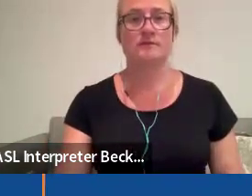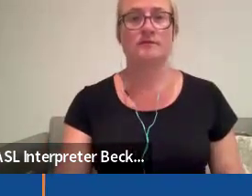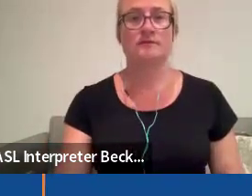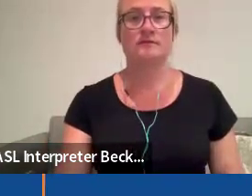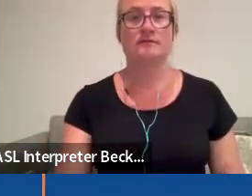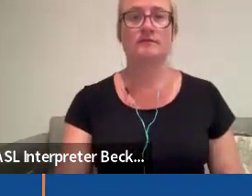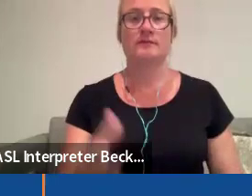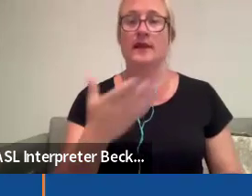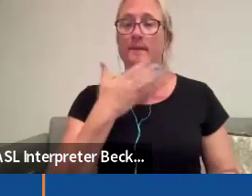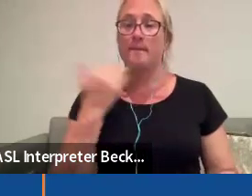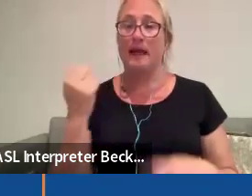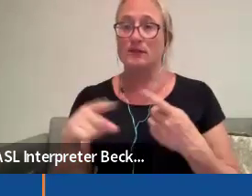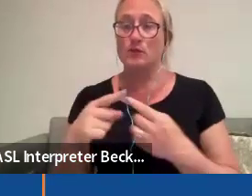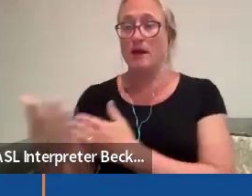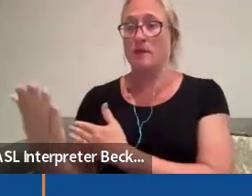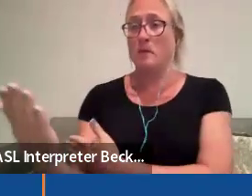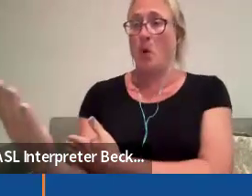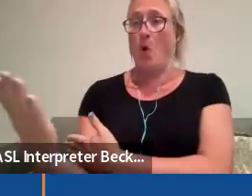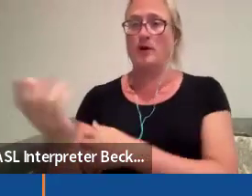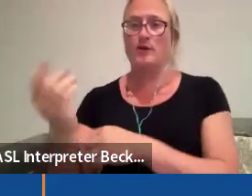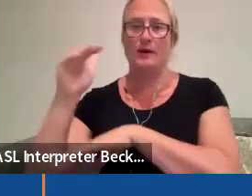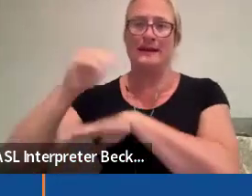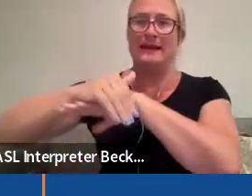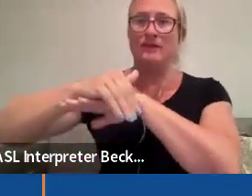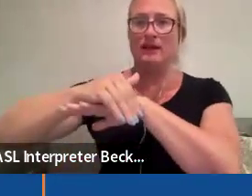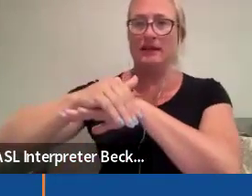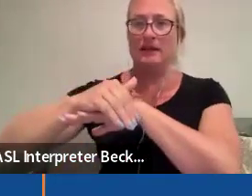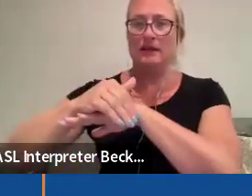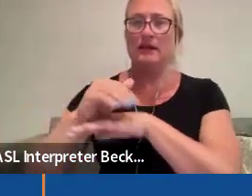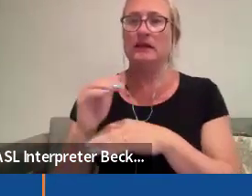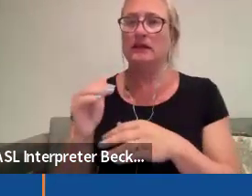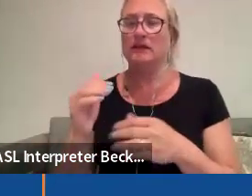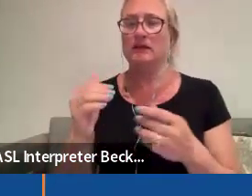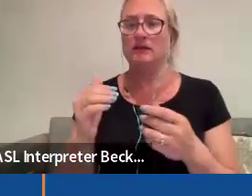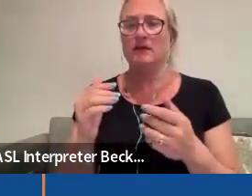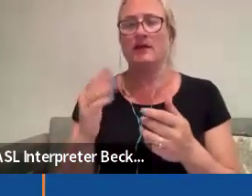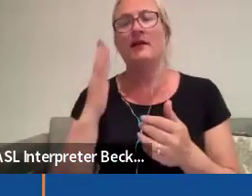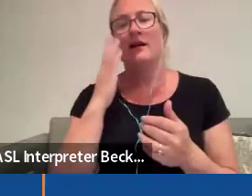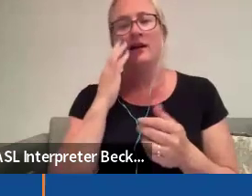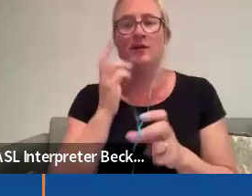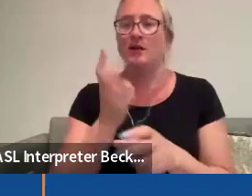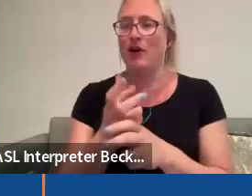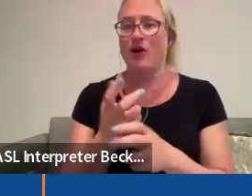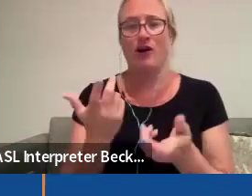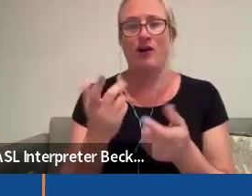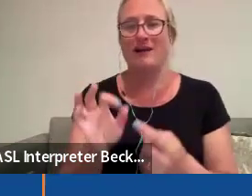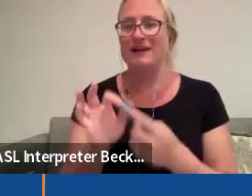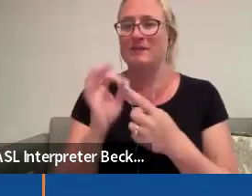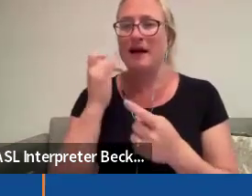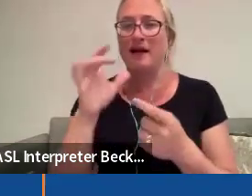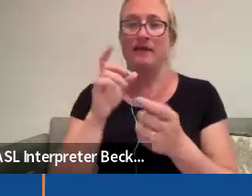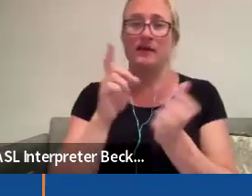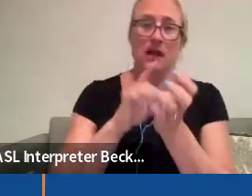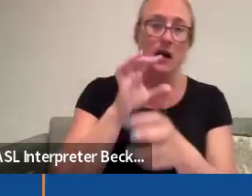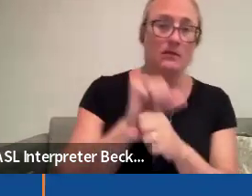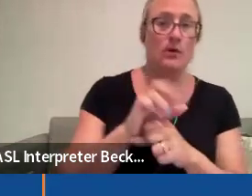early morning or in the evening. So again, you want to try to schedule things. I know it's hard, especially for doctor's appointments or